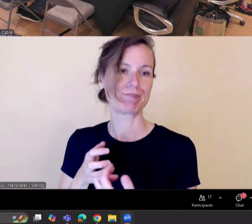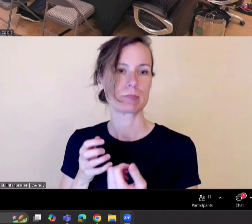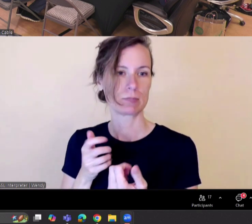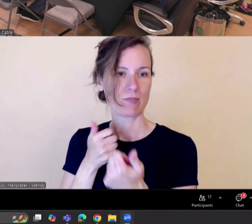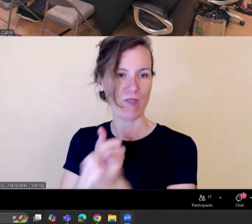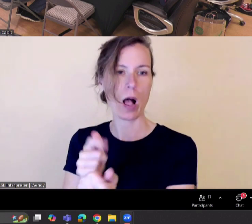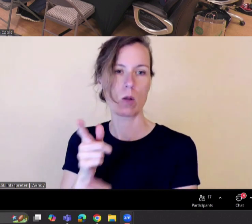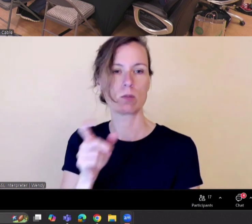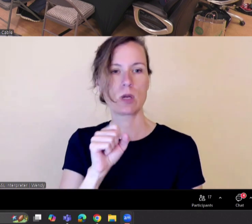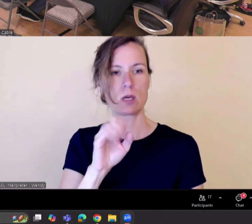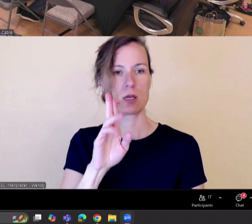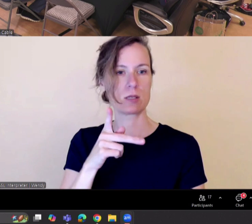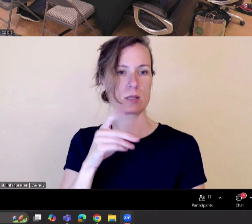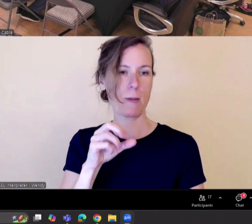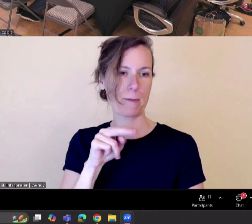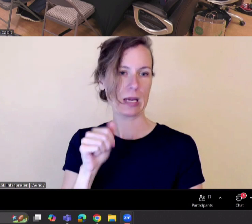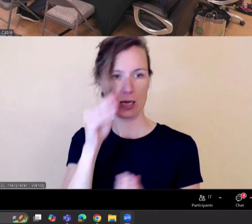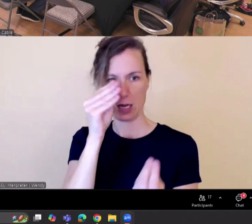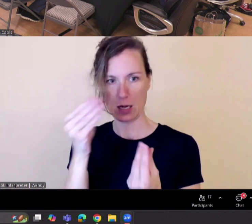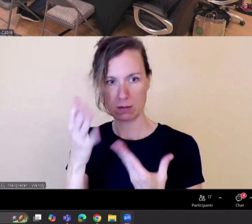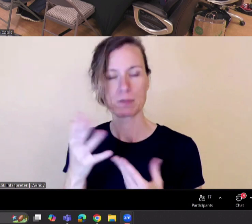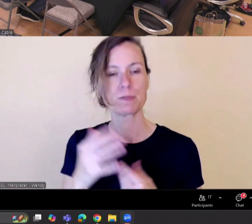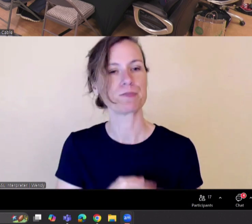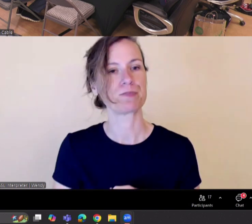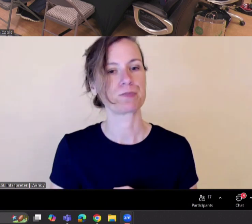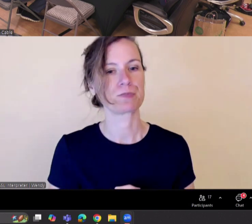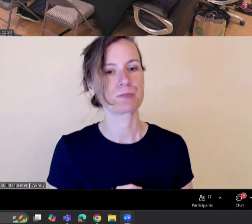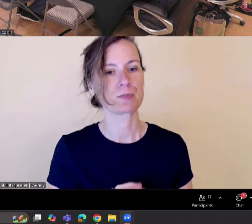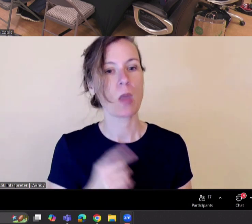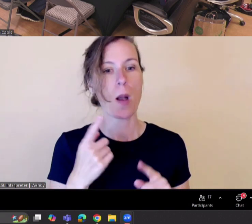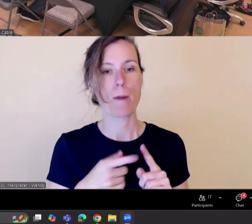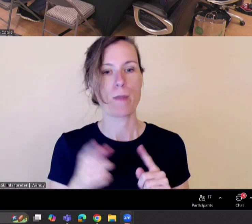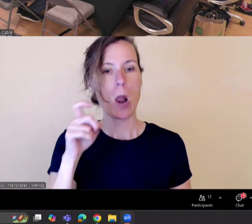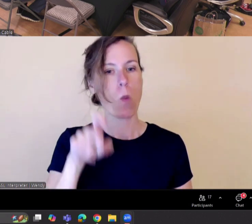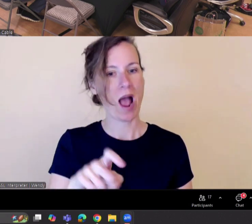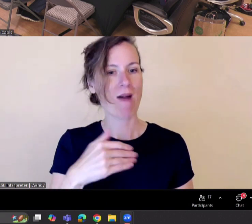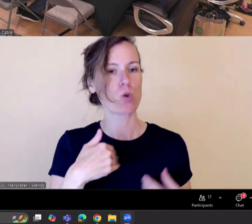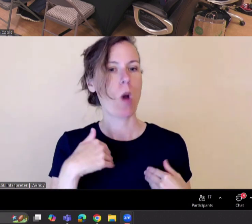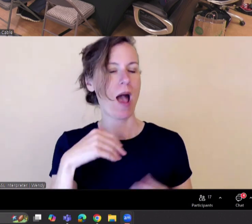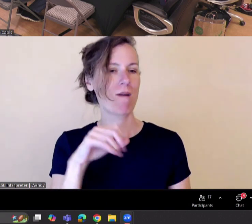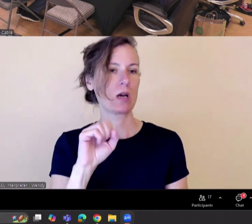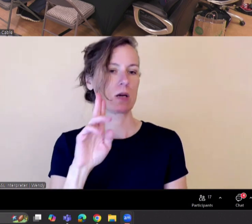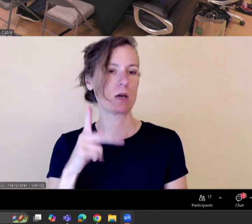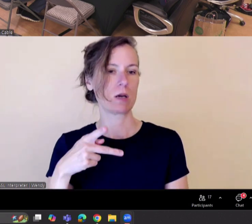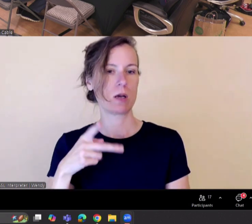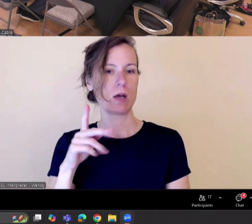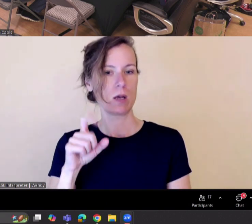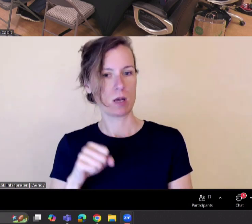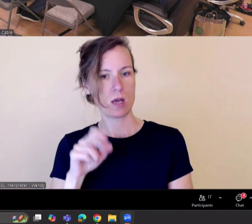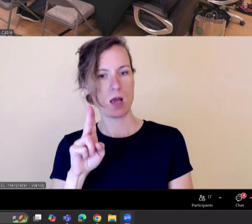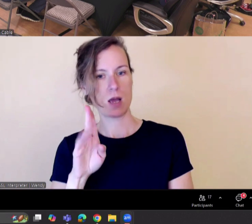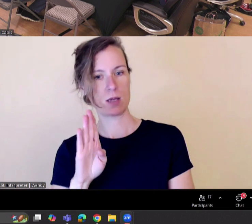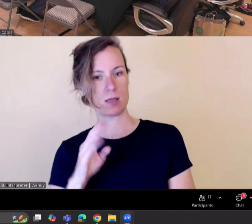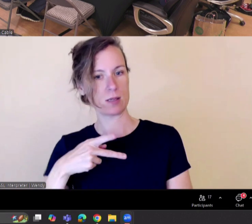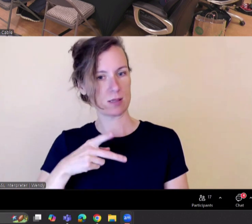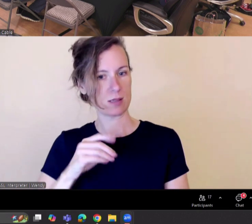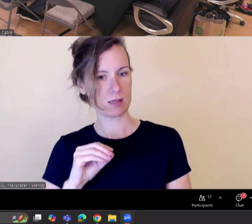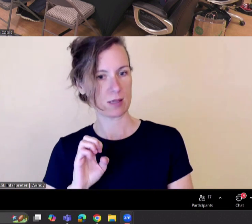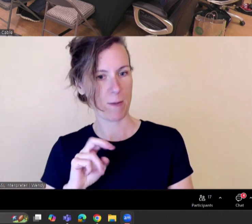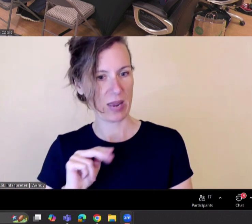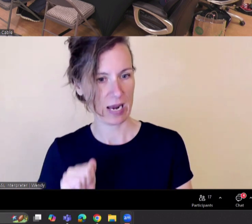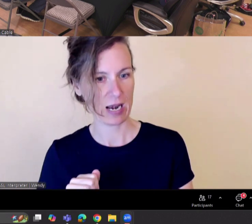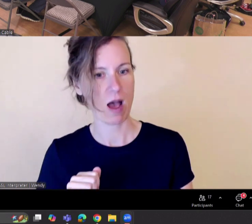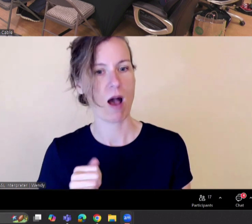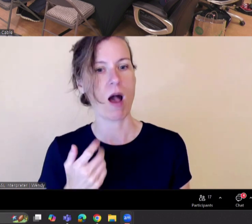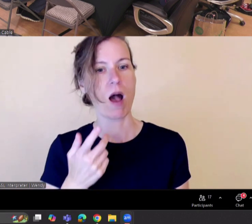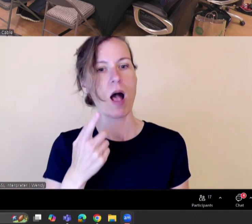to be a judicial authorization, whether it was the state police, the county police, the FBI,